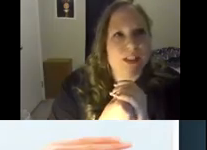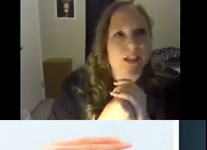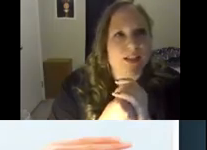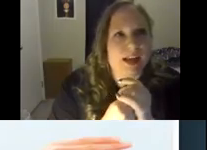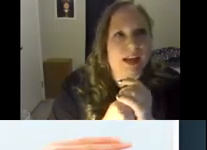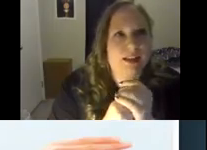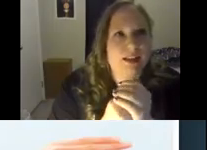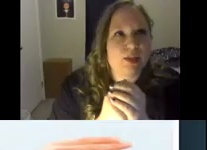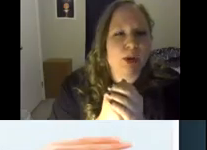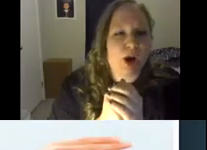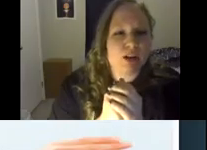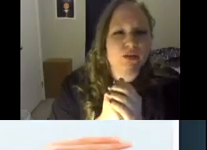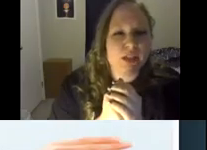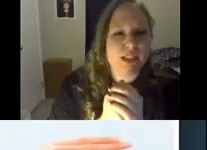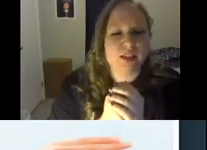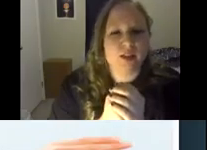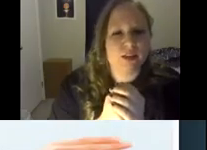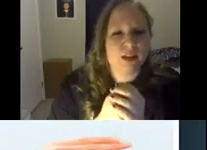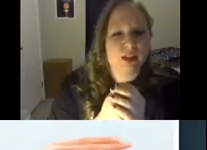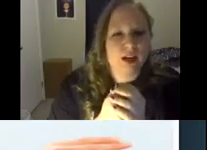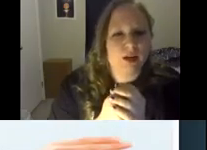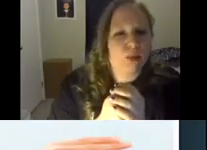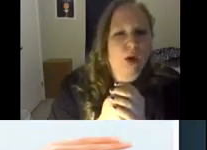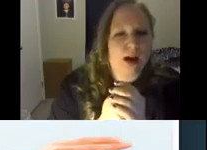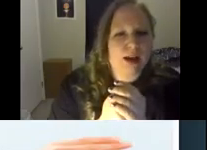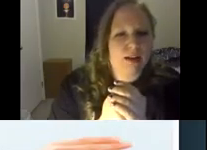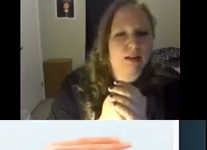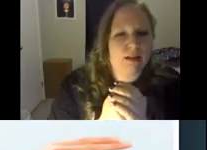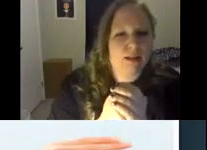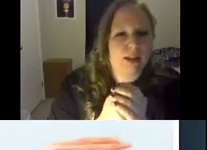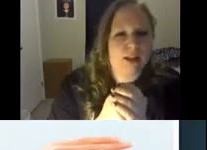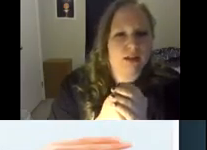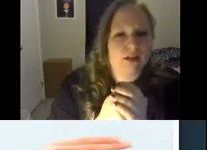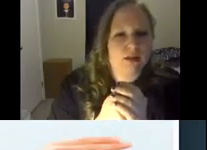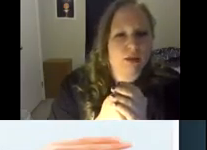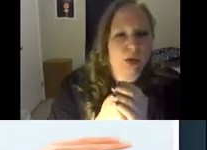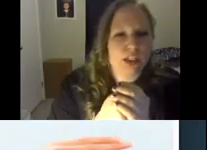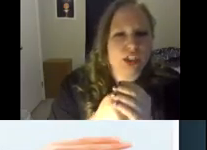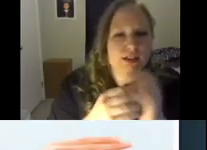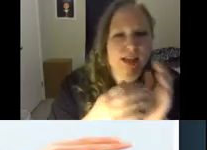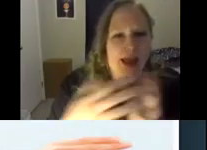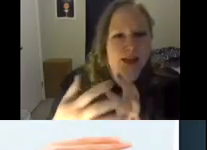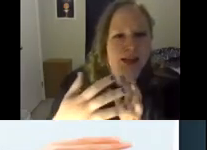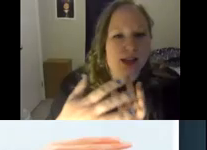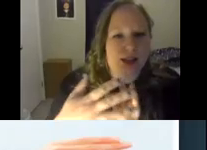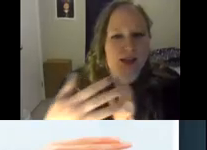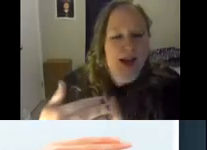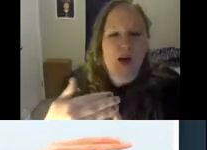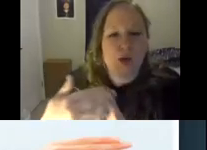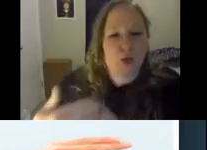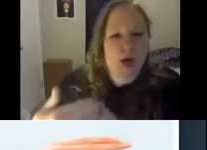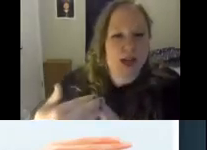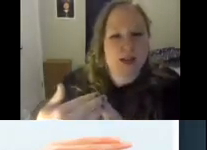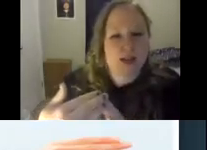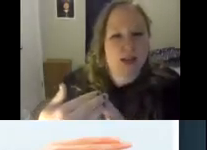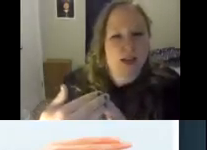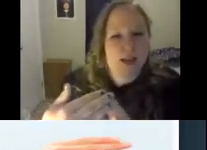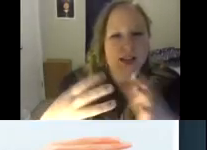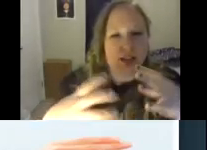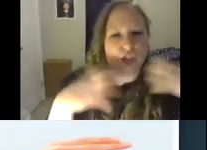I was gonna say, I think that's part of the reason why the questions end in the how or